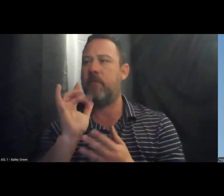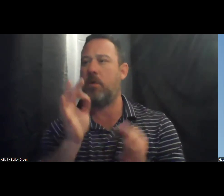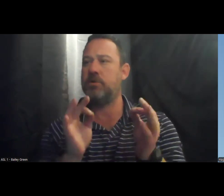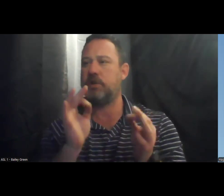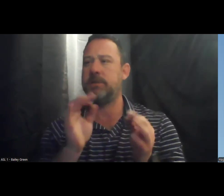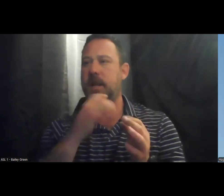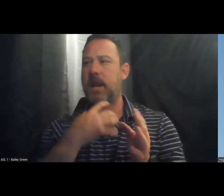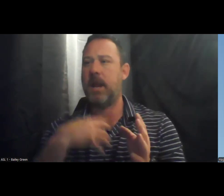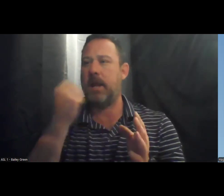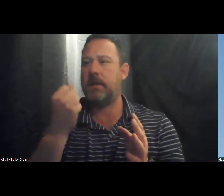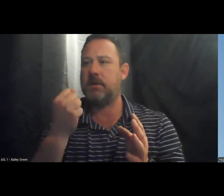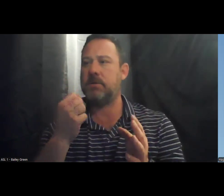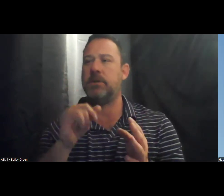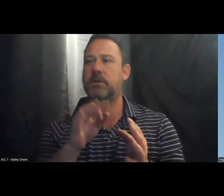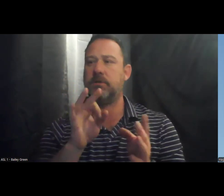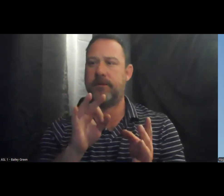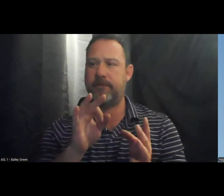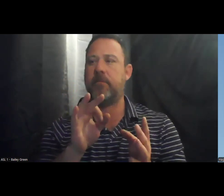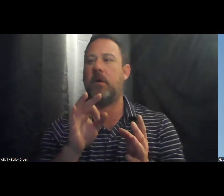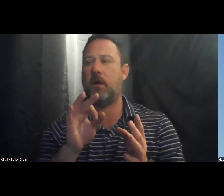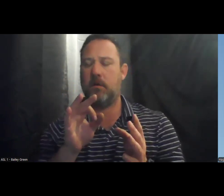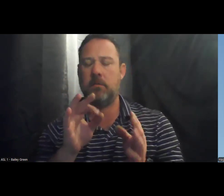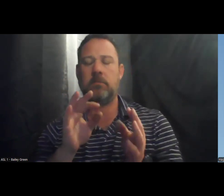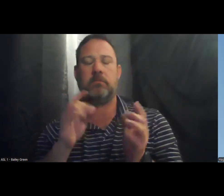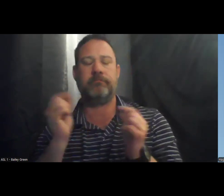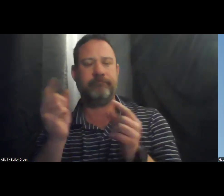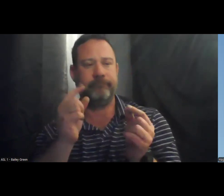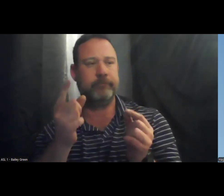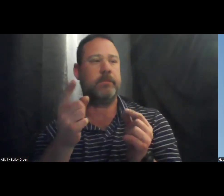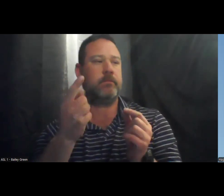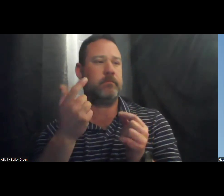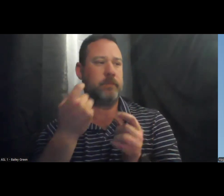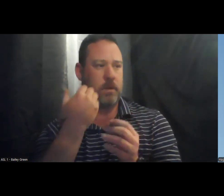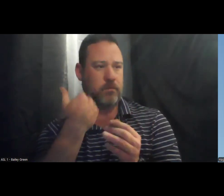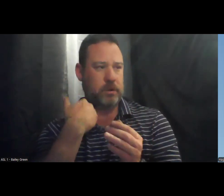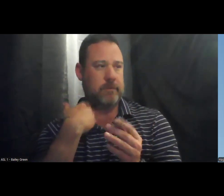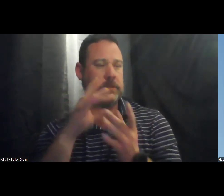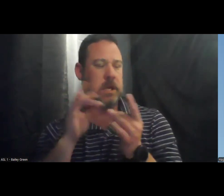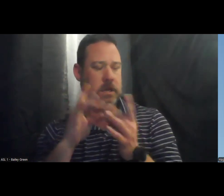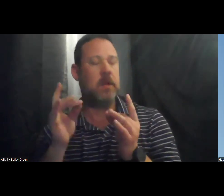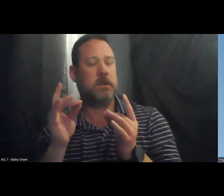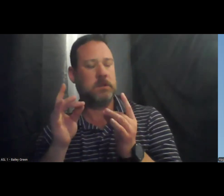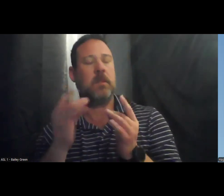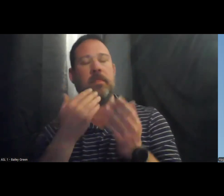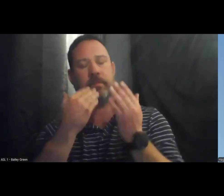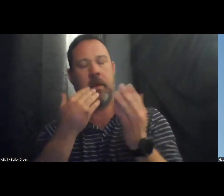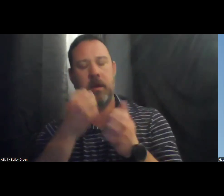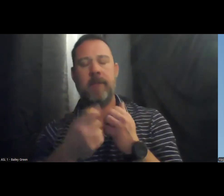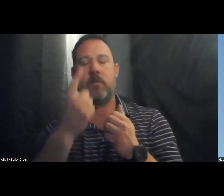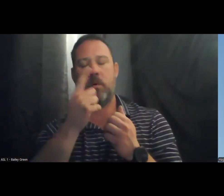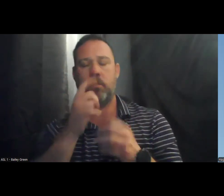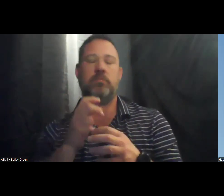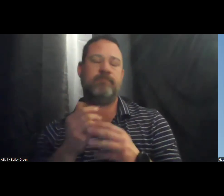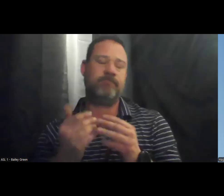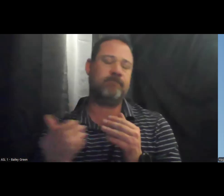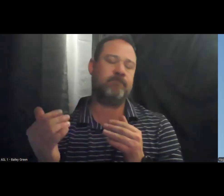Aging. I want to do what Jeff Tom did and just echo sentiments of everybody prior to me, and just thank everybody who's really stepping up and